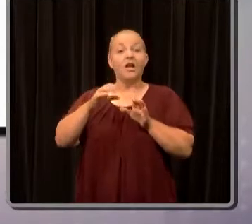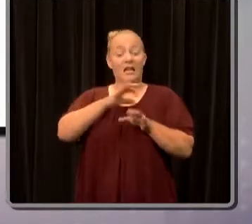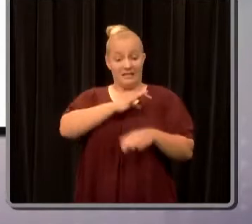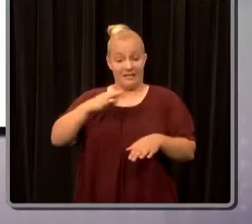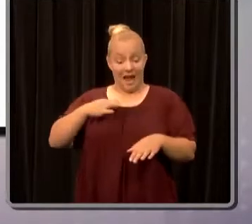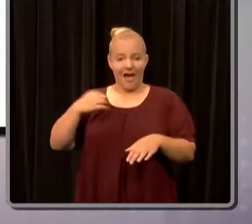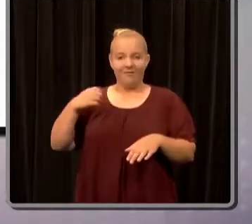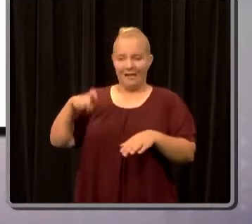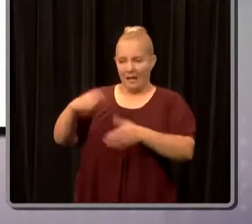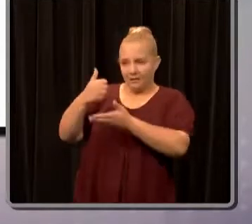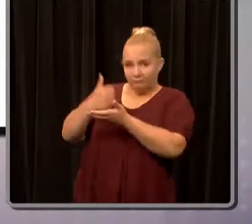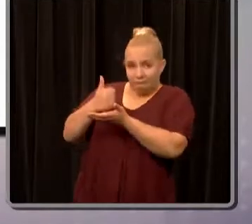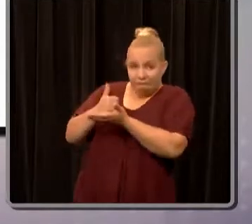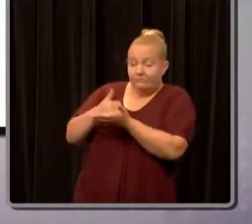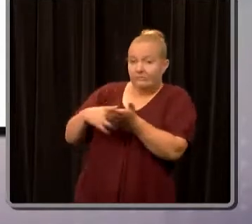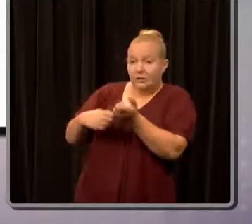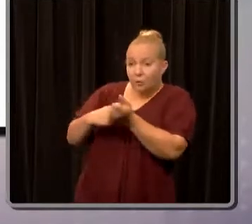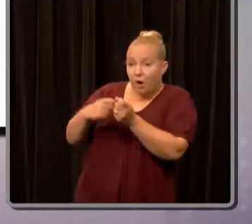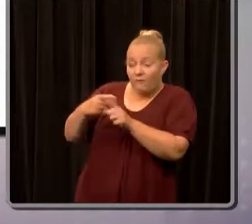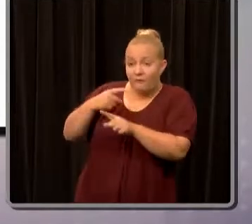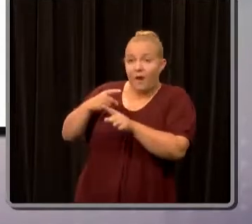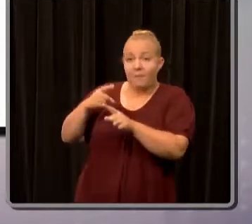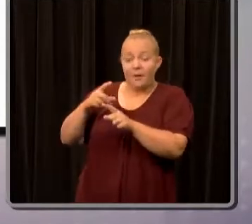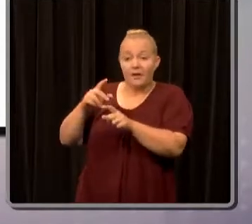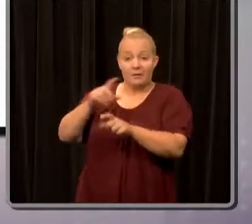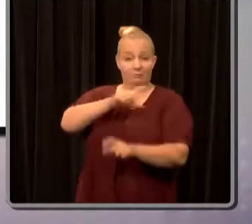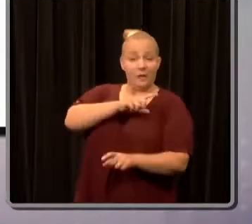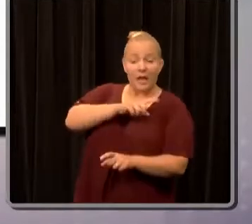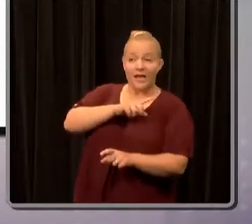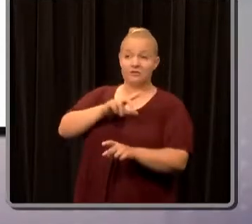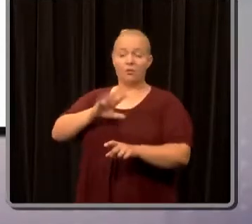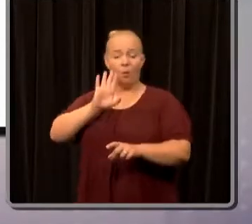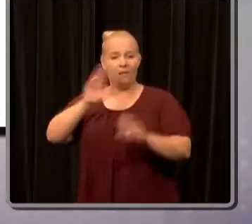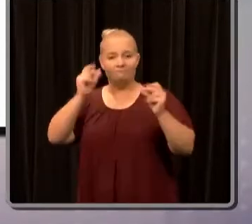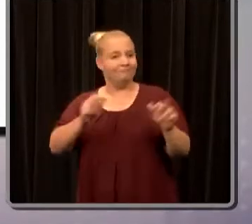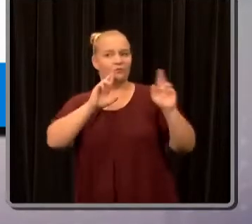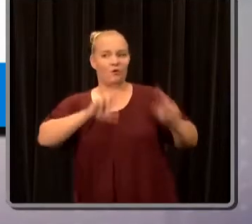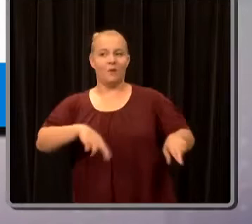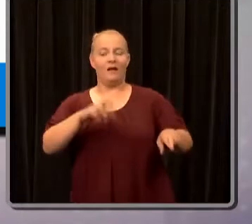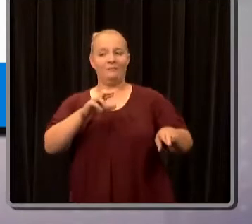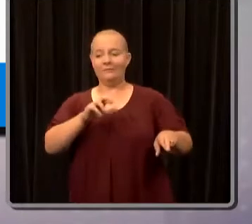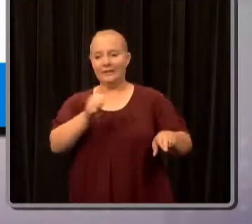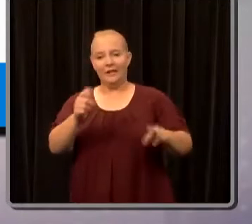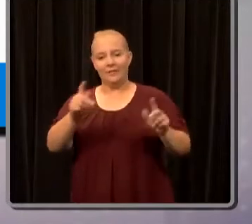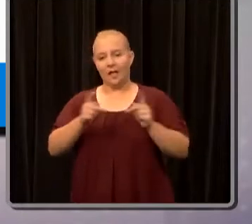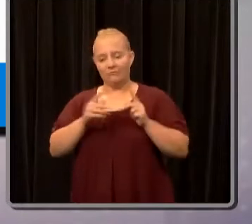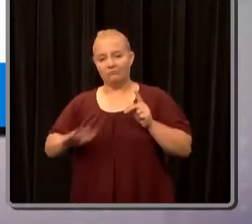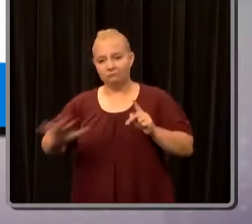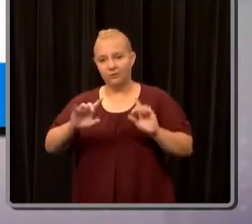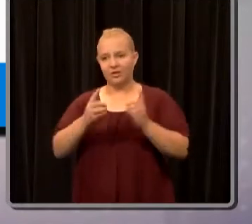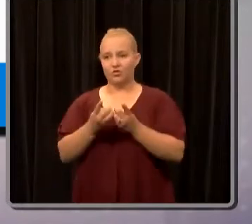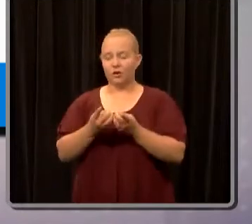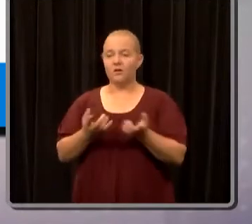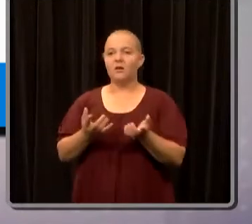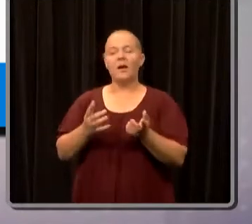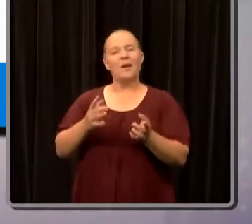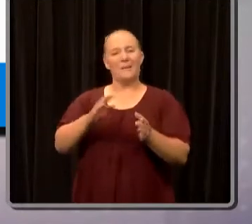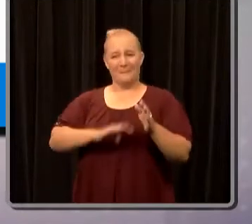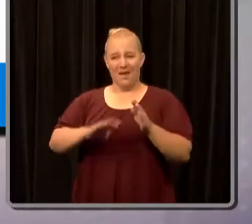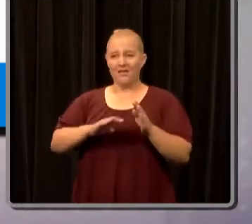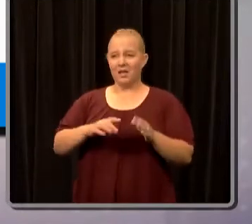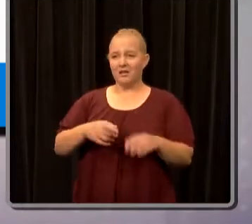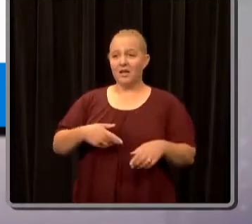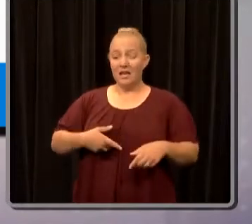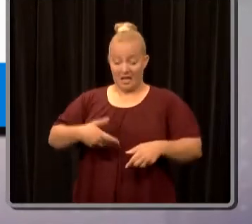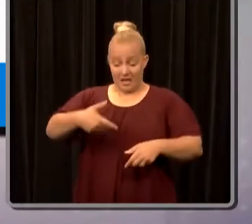request assistance from their campus responders at any time on any of our campuses. It's basically a one-button